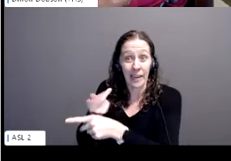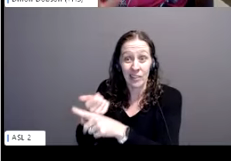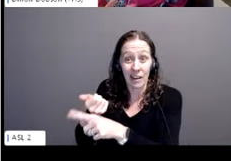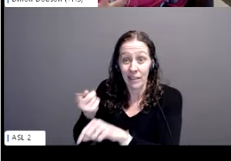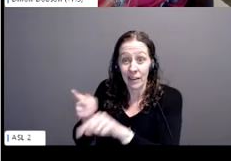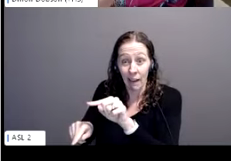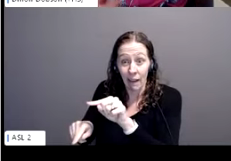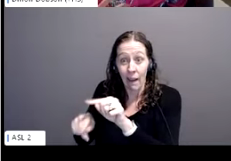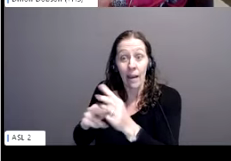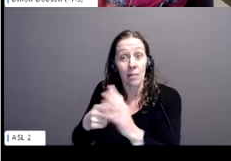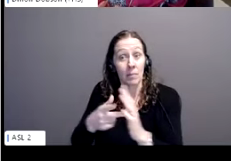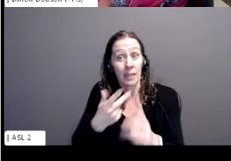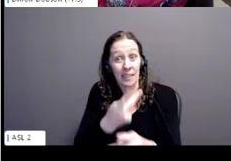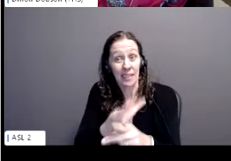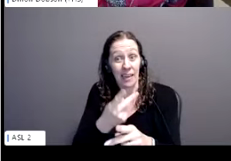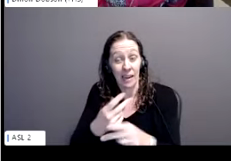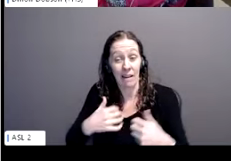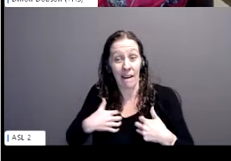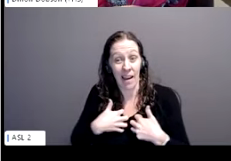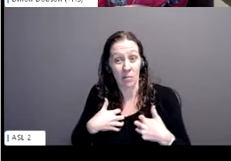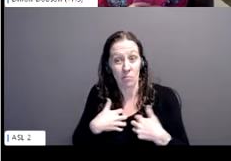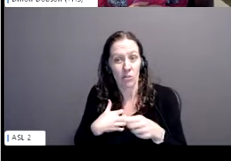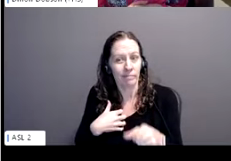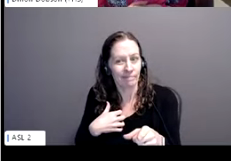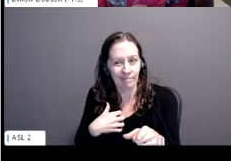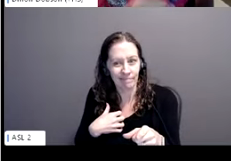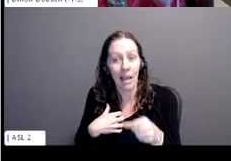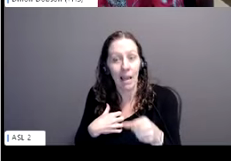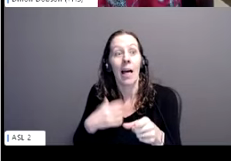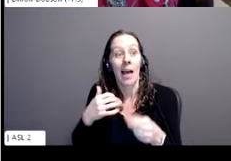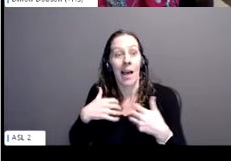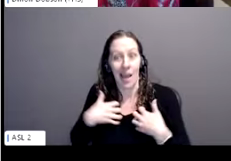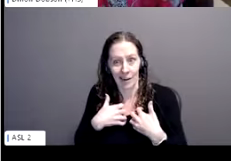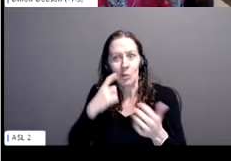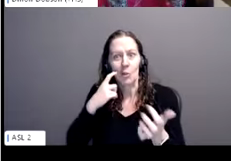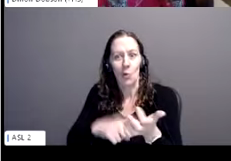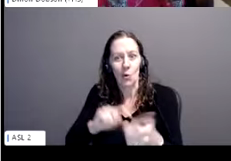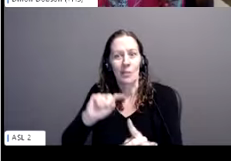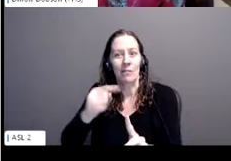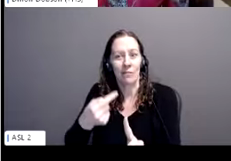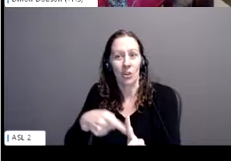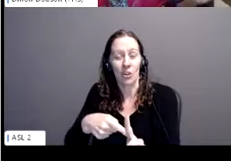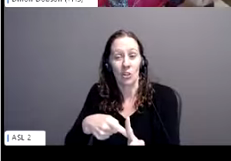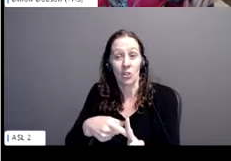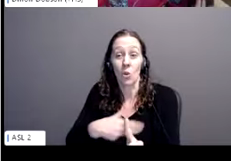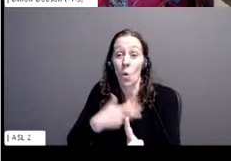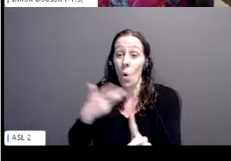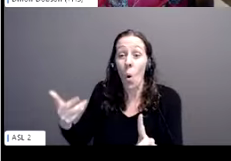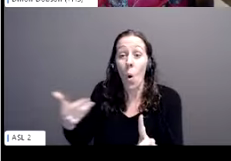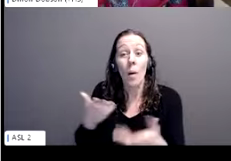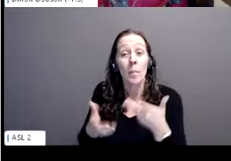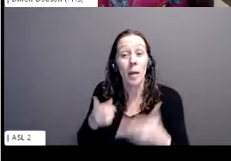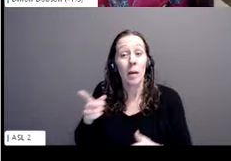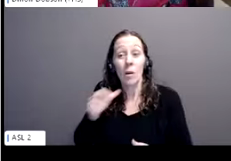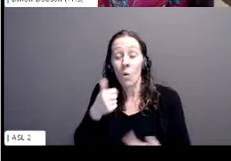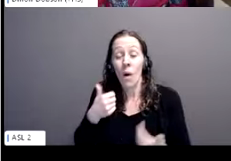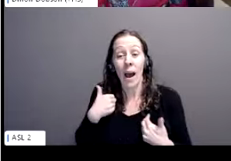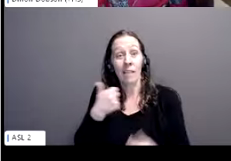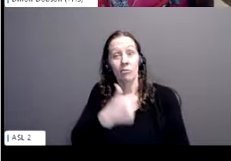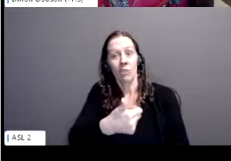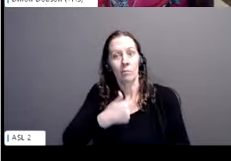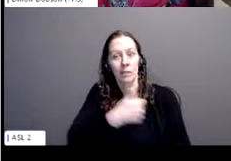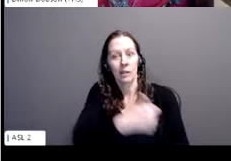it's perhaps showing itself first in the animal state. Sometimes it might be a matter of transportation, right? Of